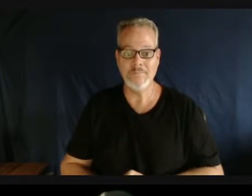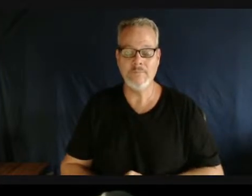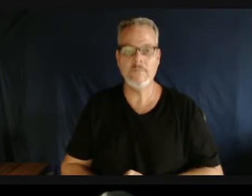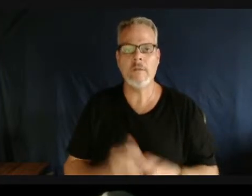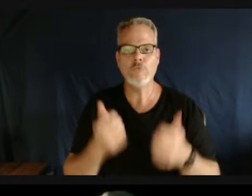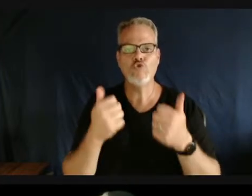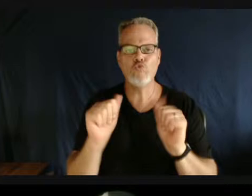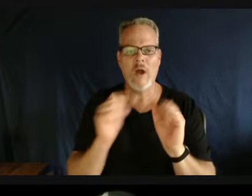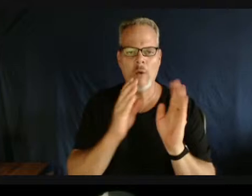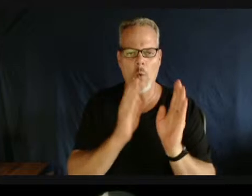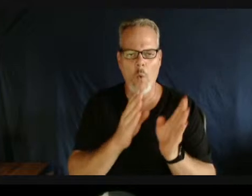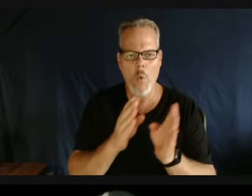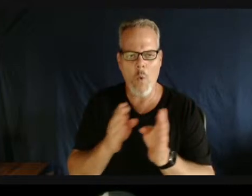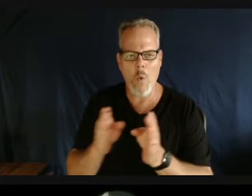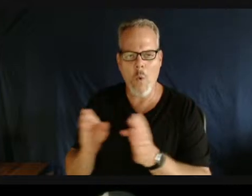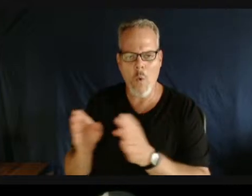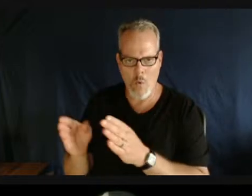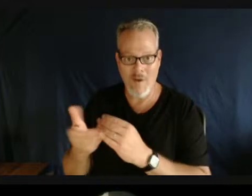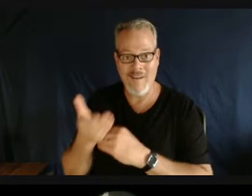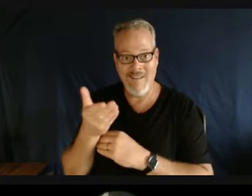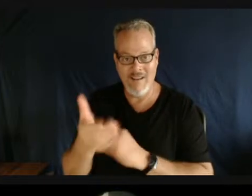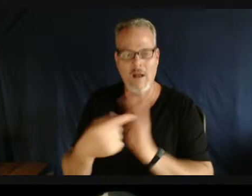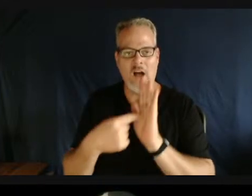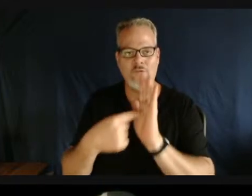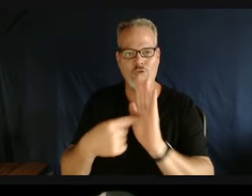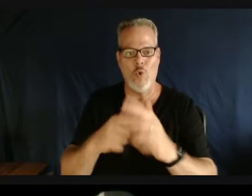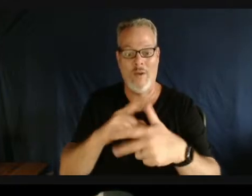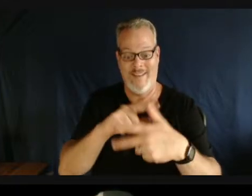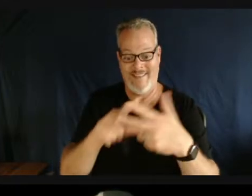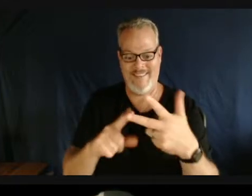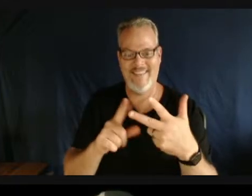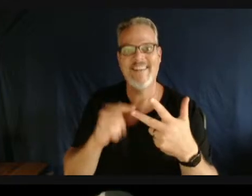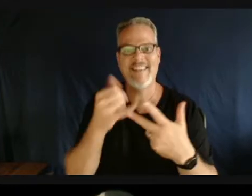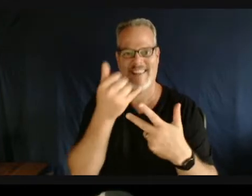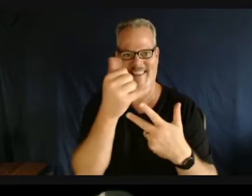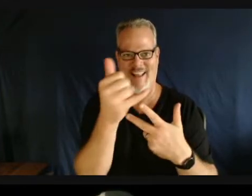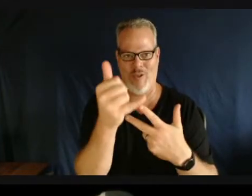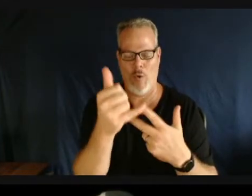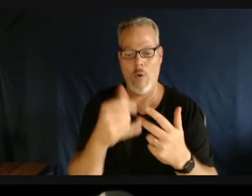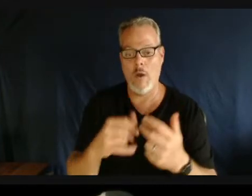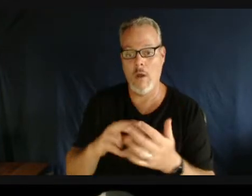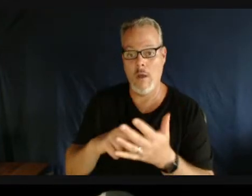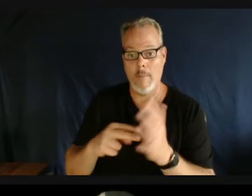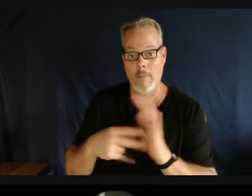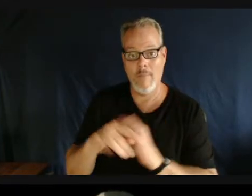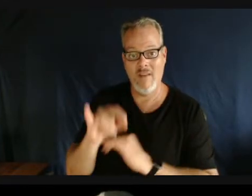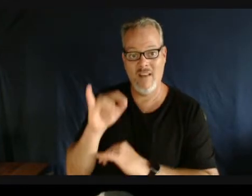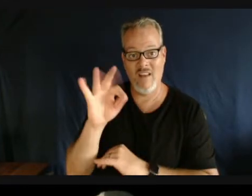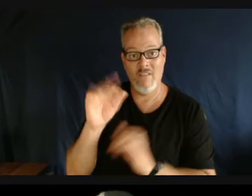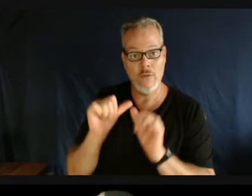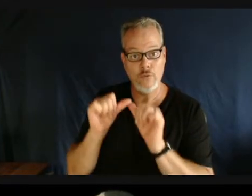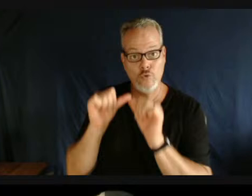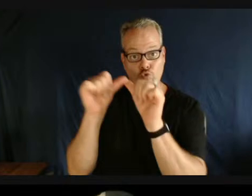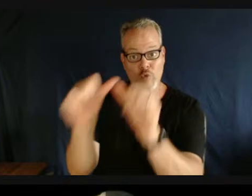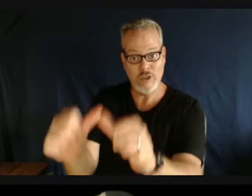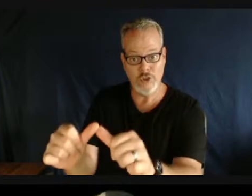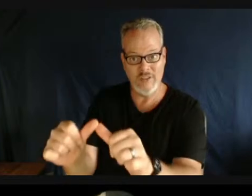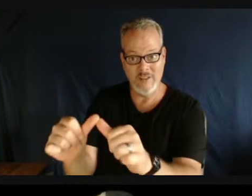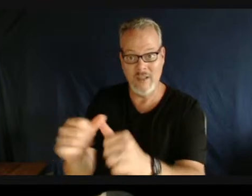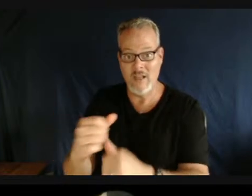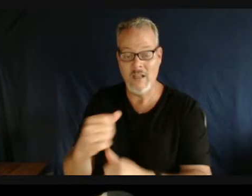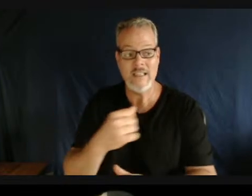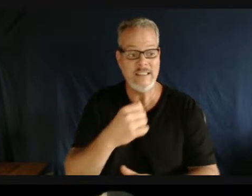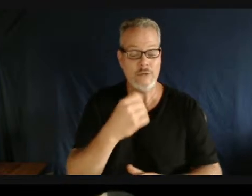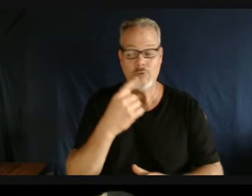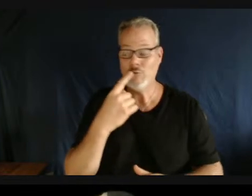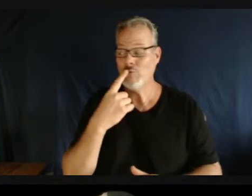organize things here, I've put those in yellow. So the USGS episode duration is going to be the orange and the red only, not the yellow, but I think the